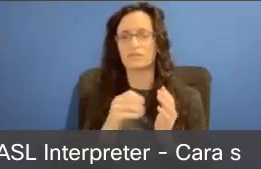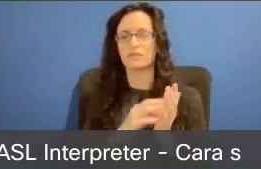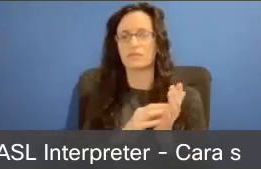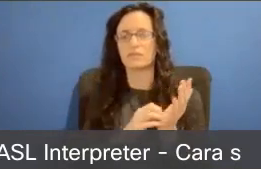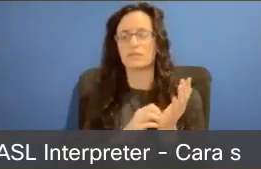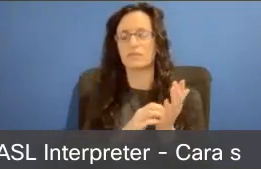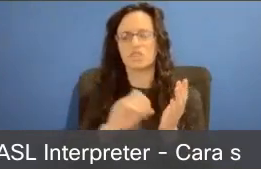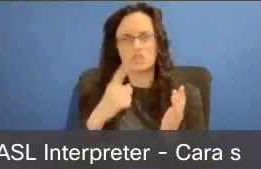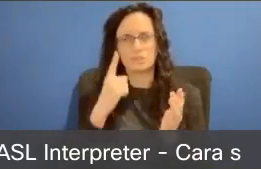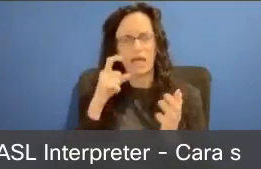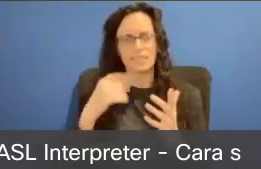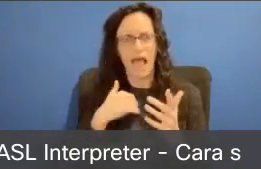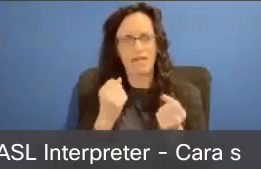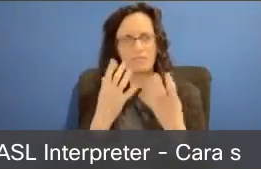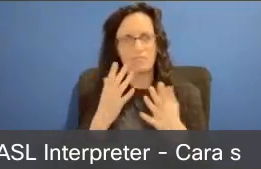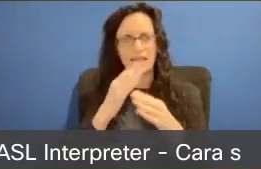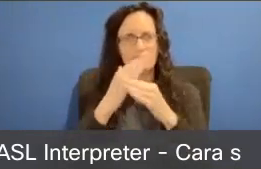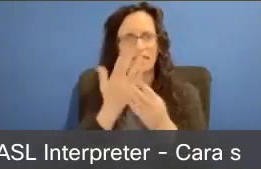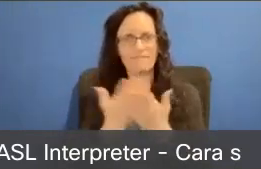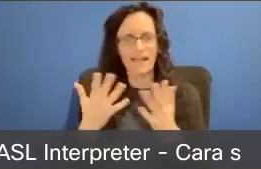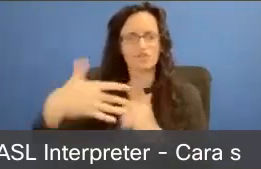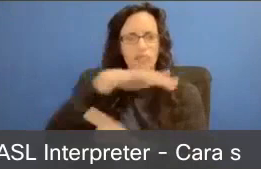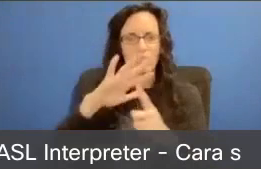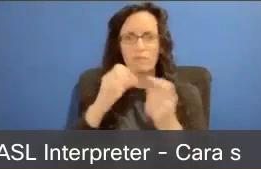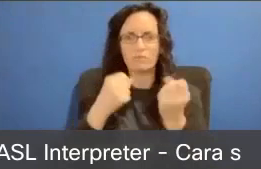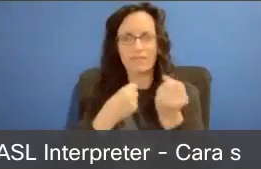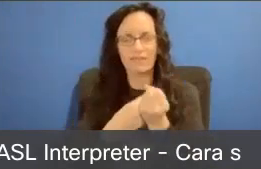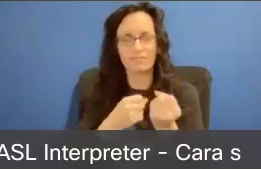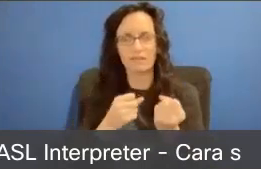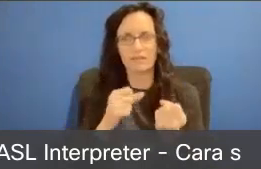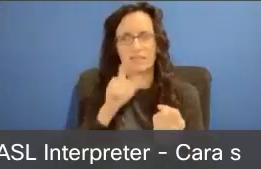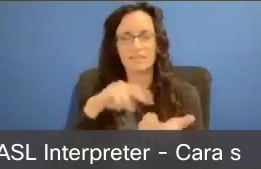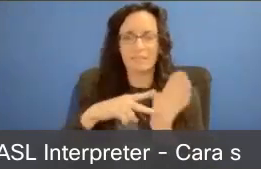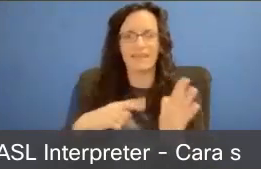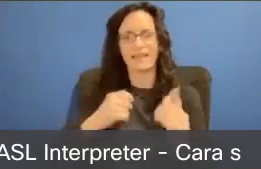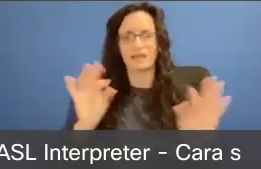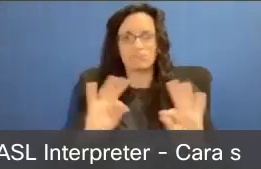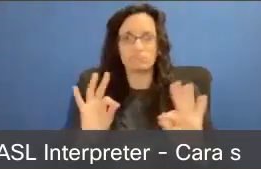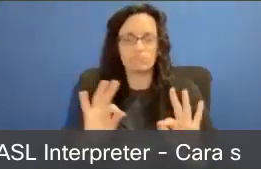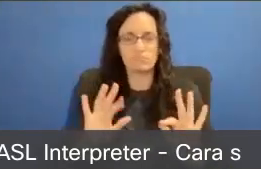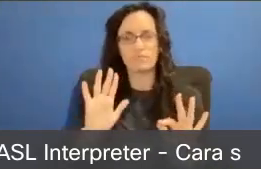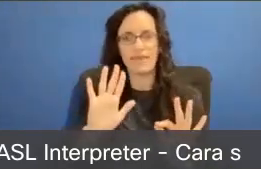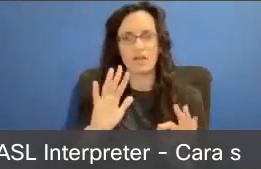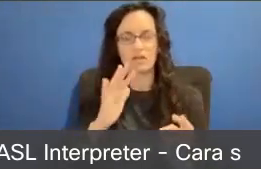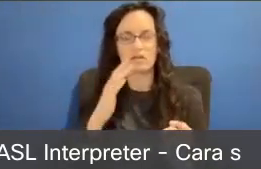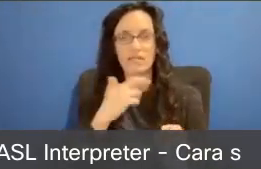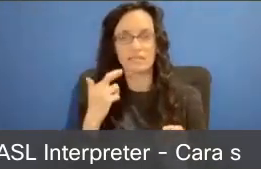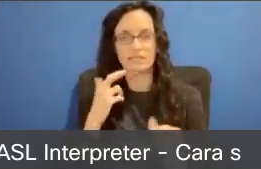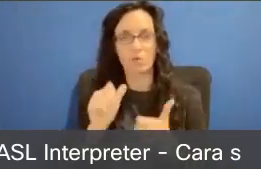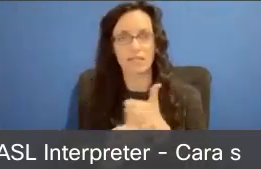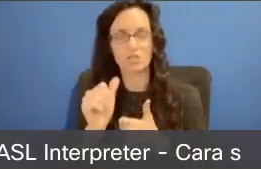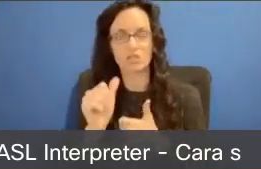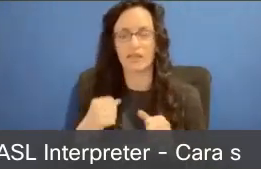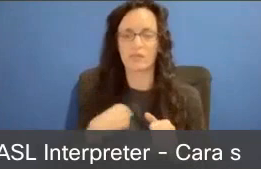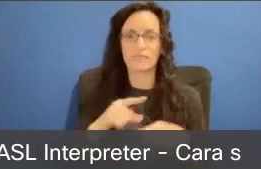because they have a bunch of protective factors. That's going to help in thinking about planning. Can we count on family? Can we count on service providers